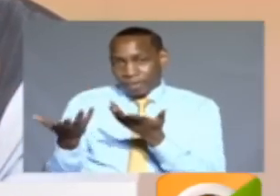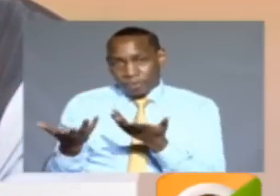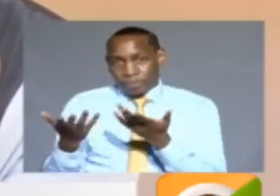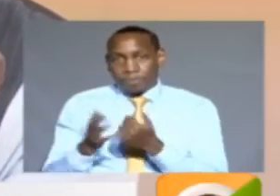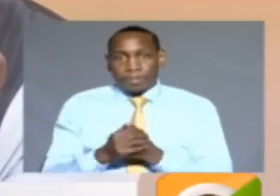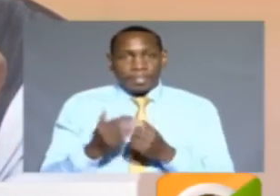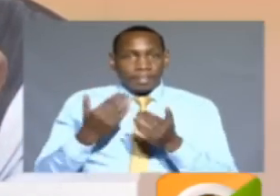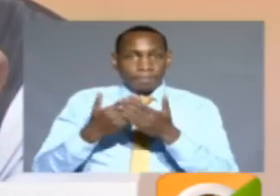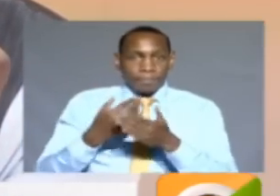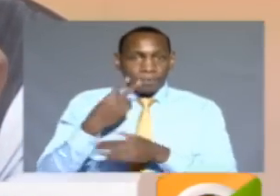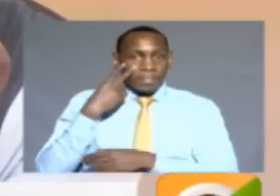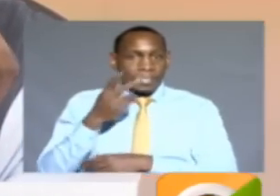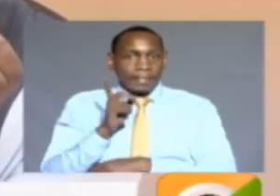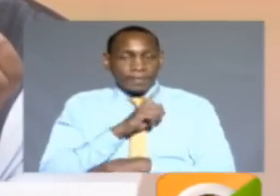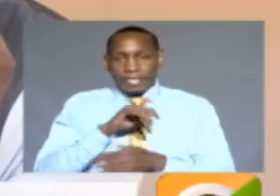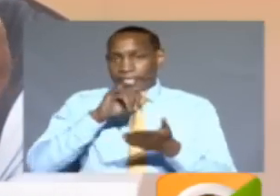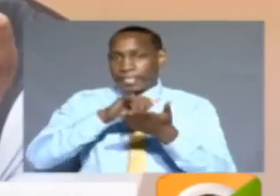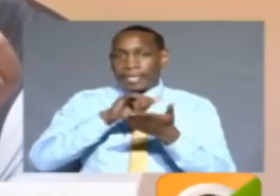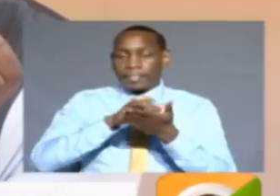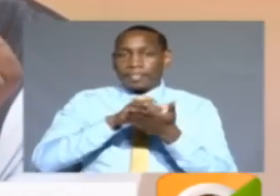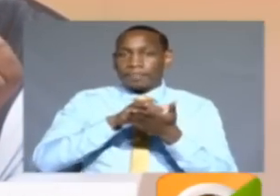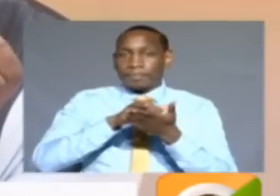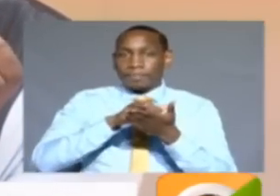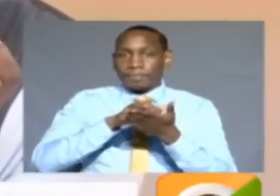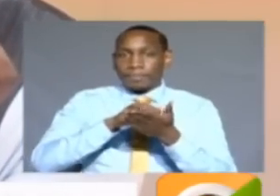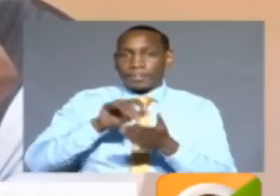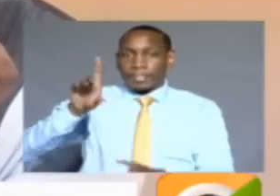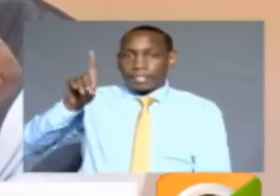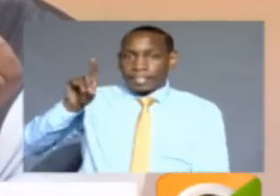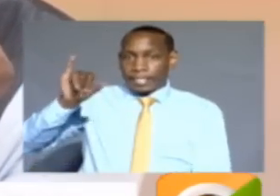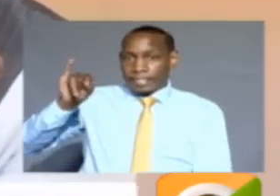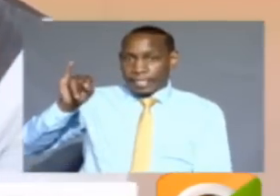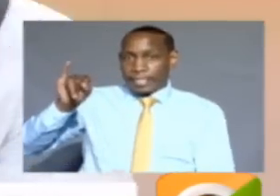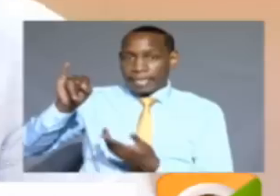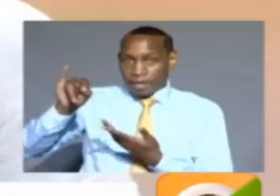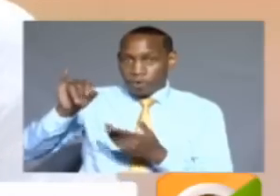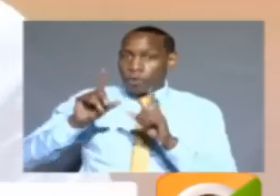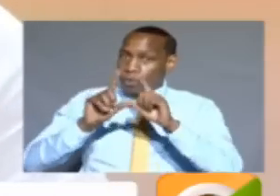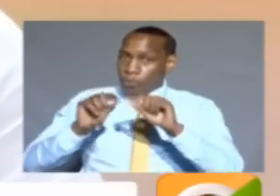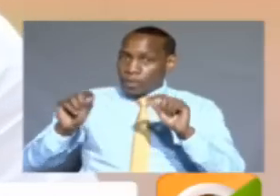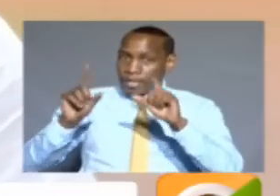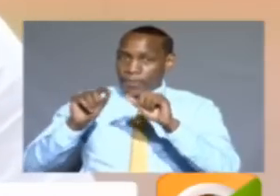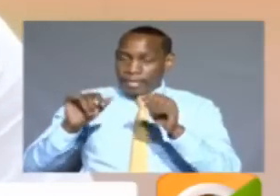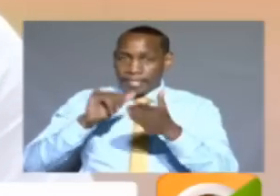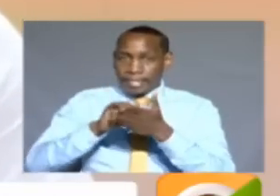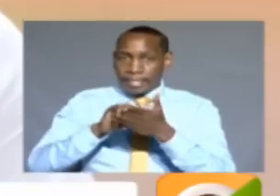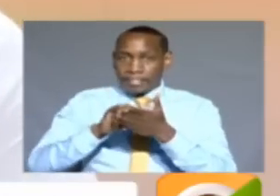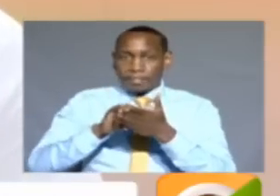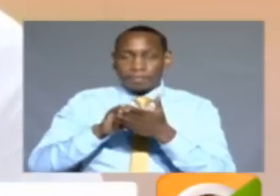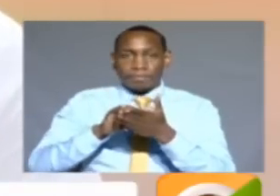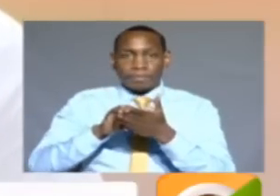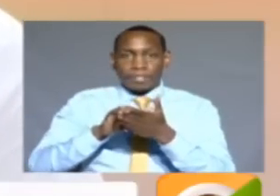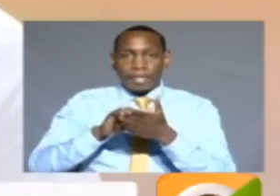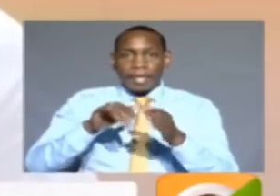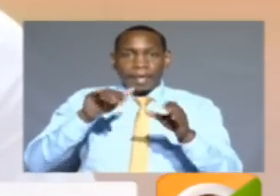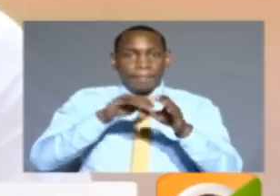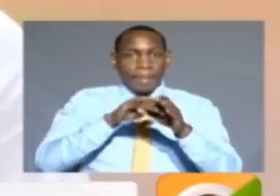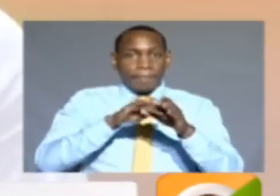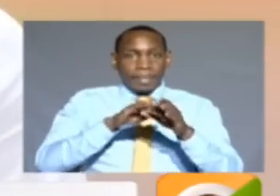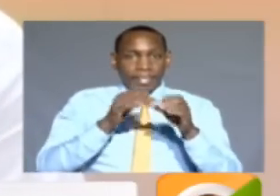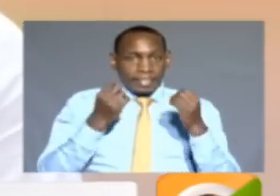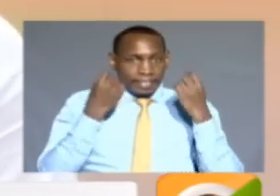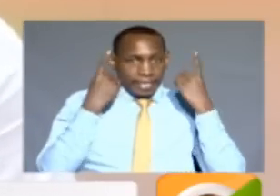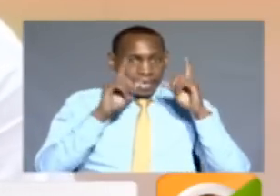and you said it in the intro earlier, that you know, the DCI is now alleged to be a member of the